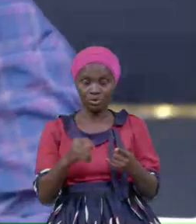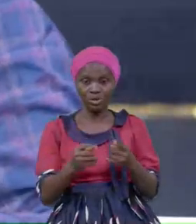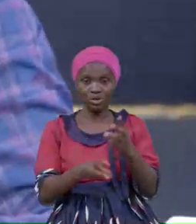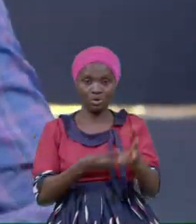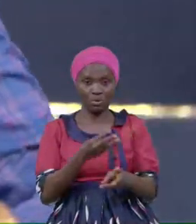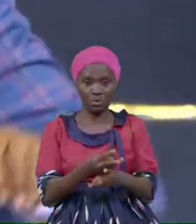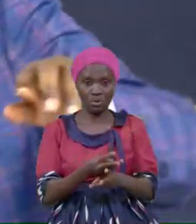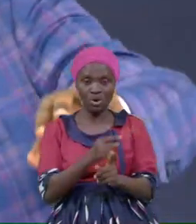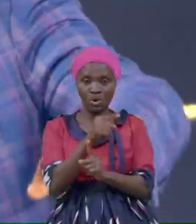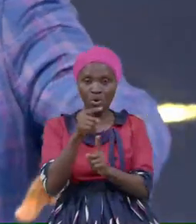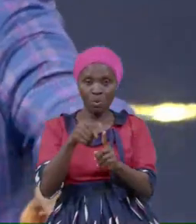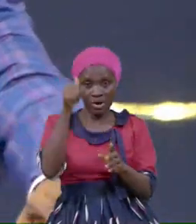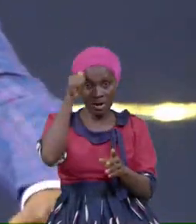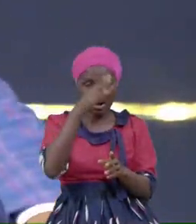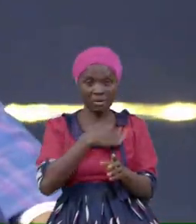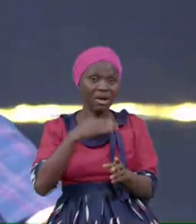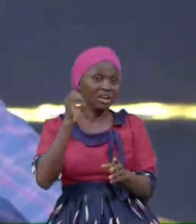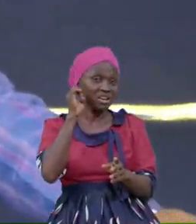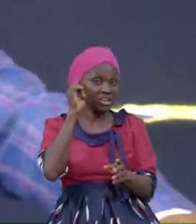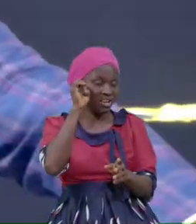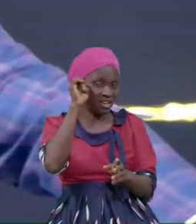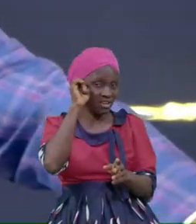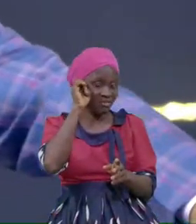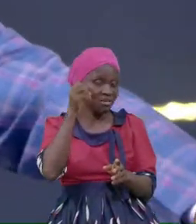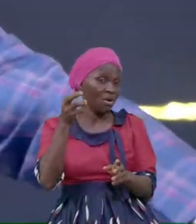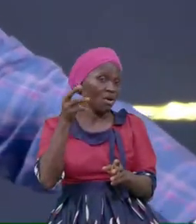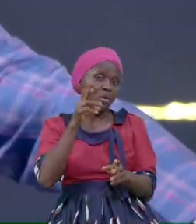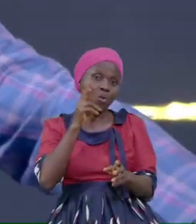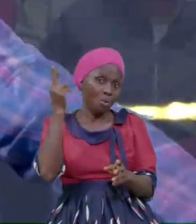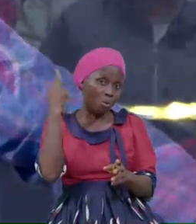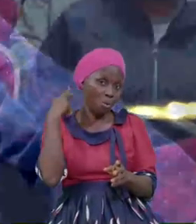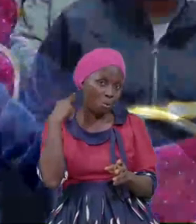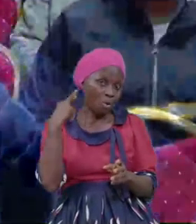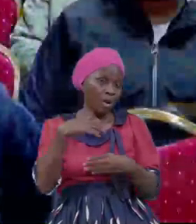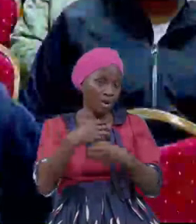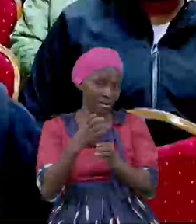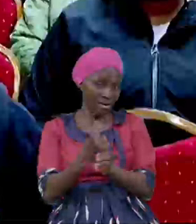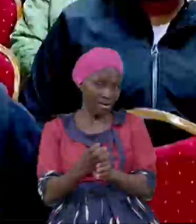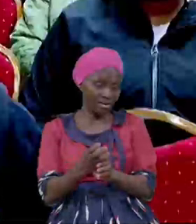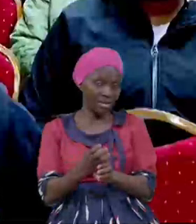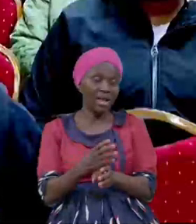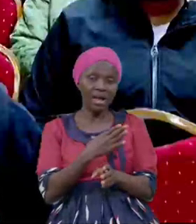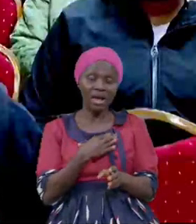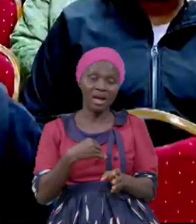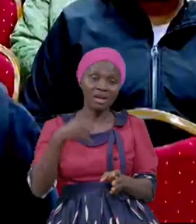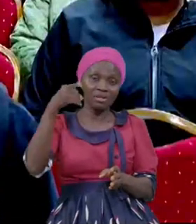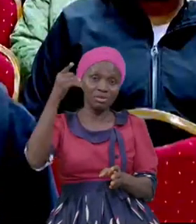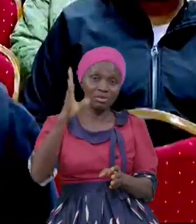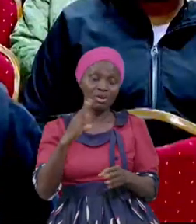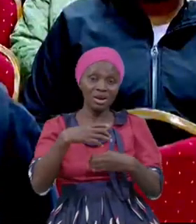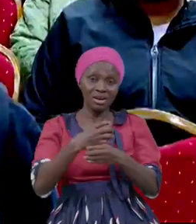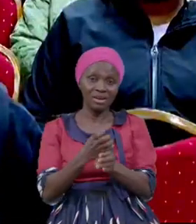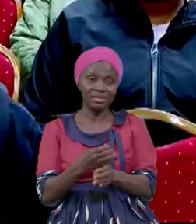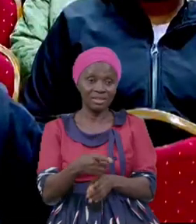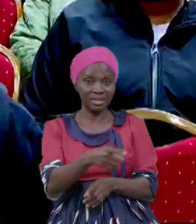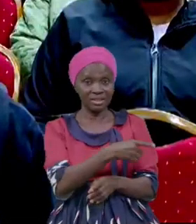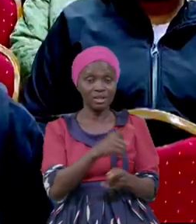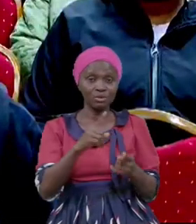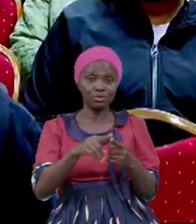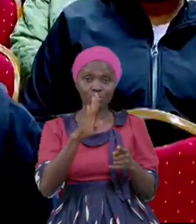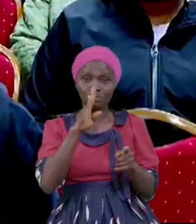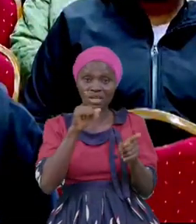were created, and God created them that they will be like him, there was no